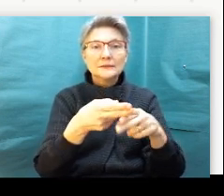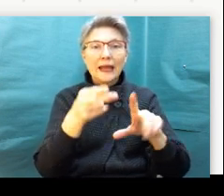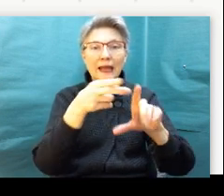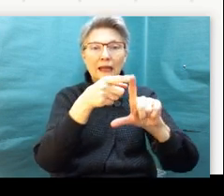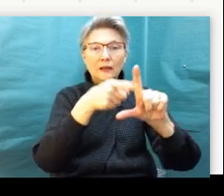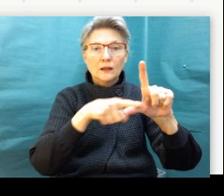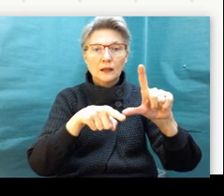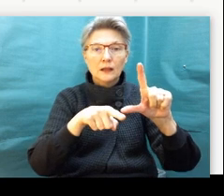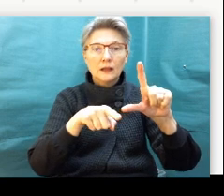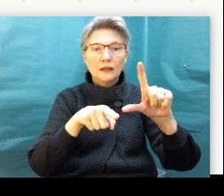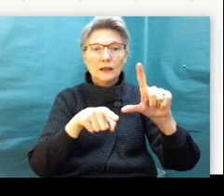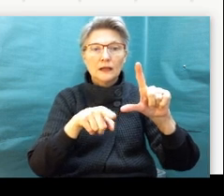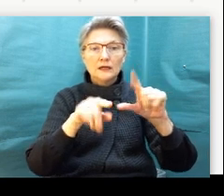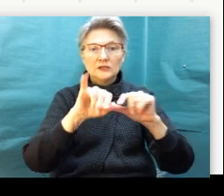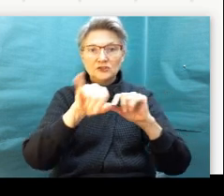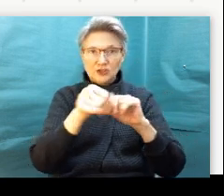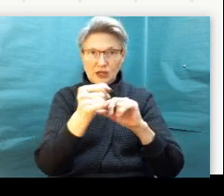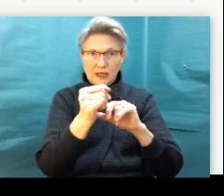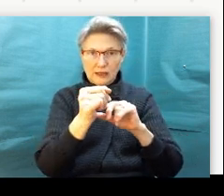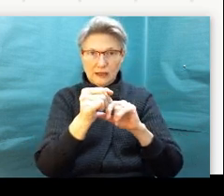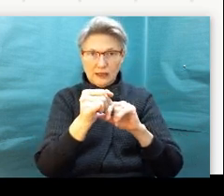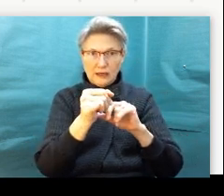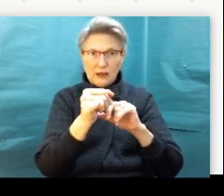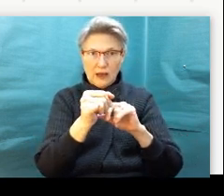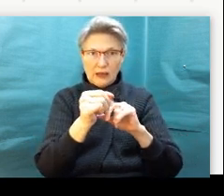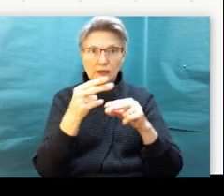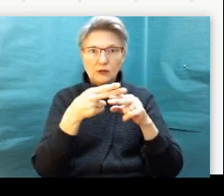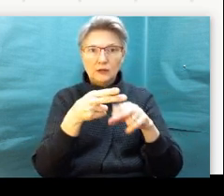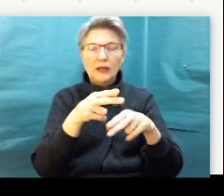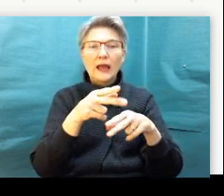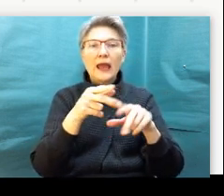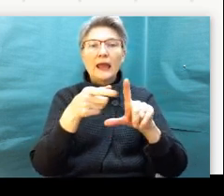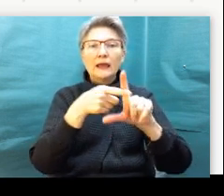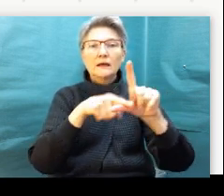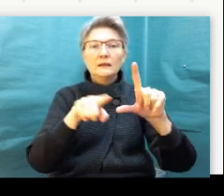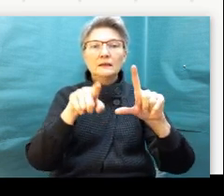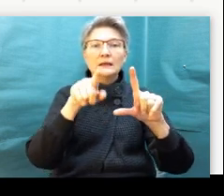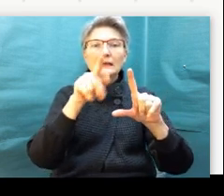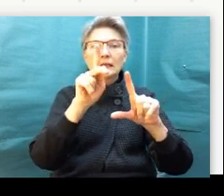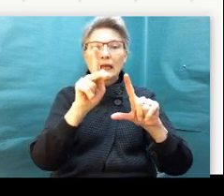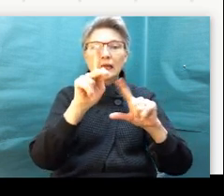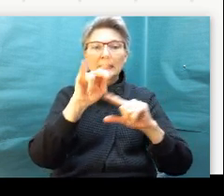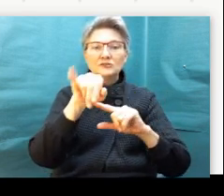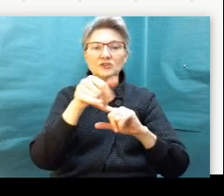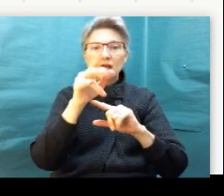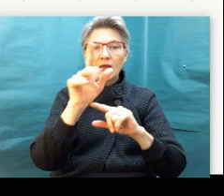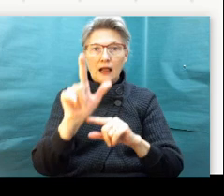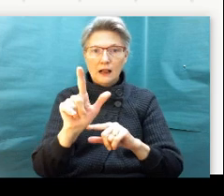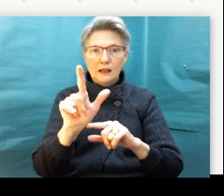angle, angle J by the vertex. I could call it angle KJL,